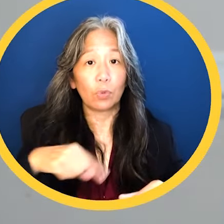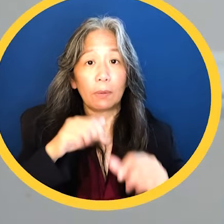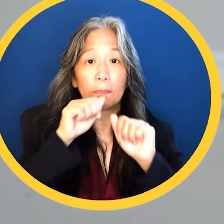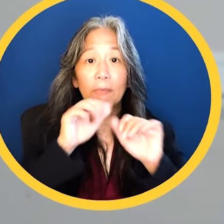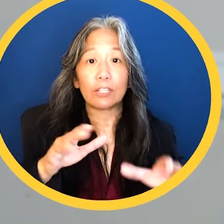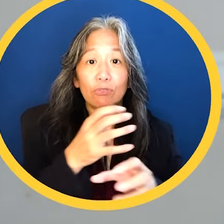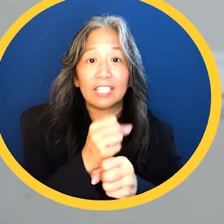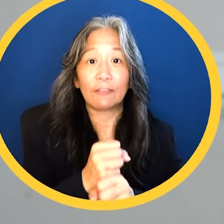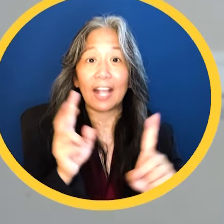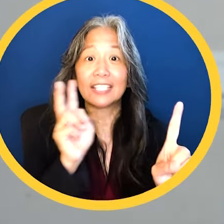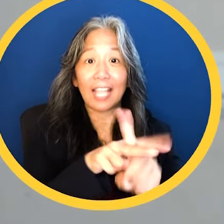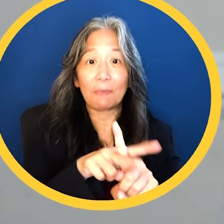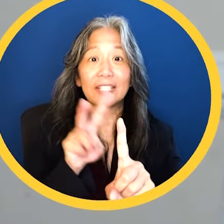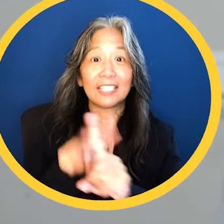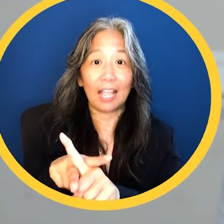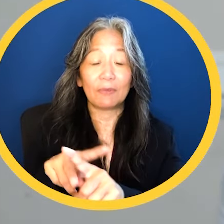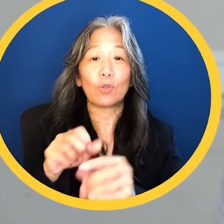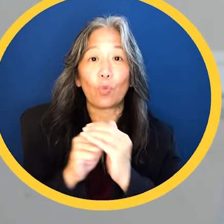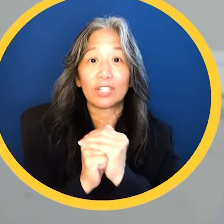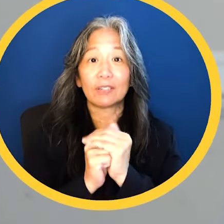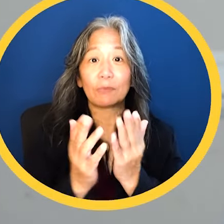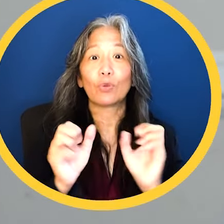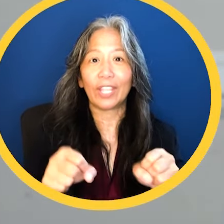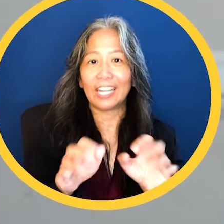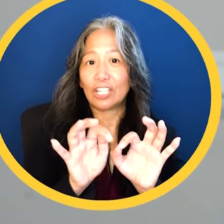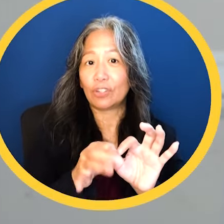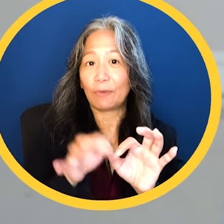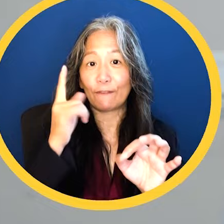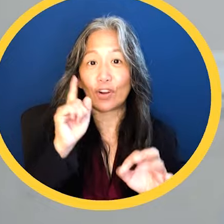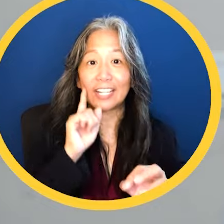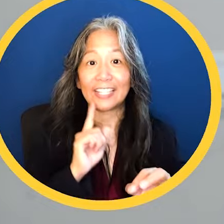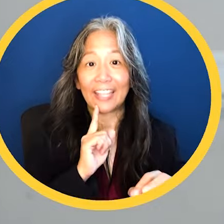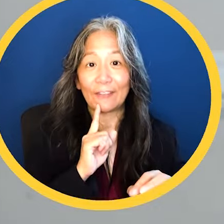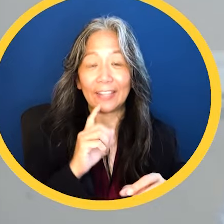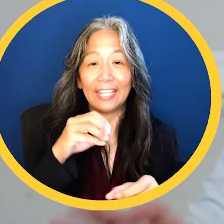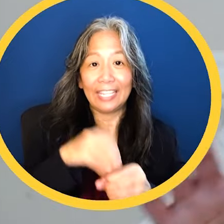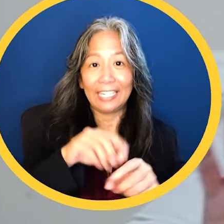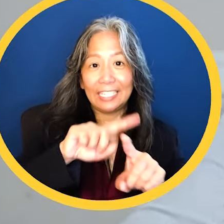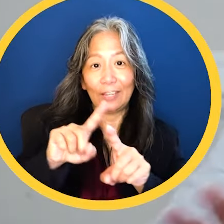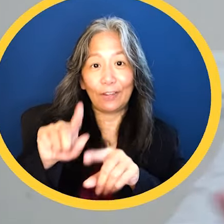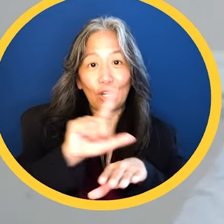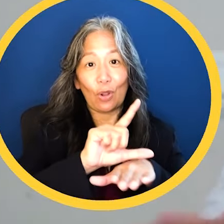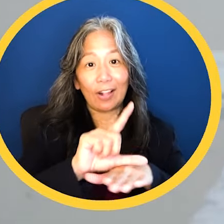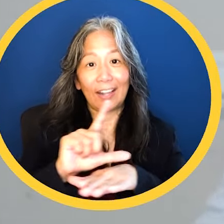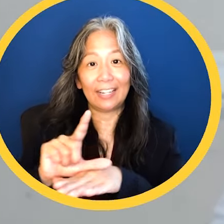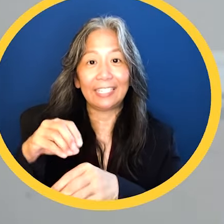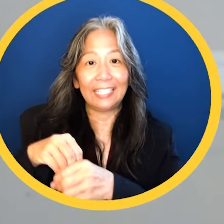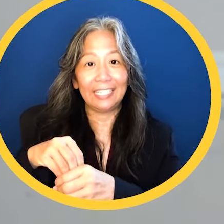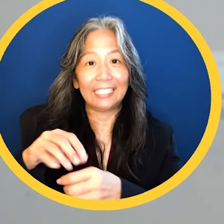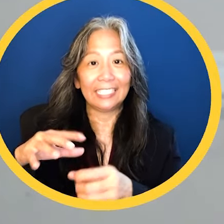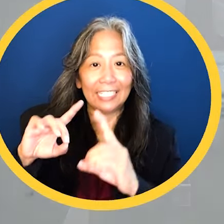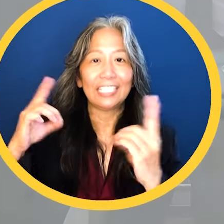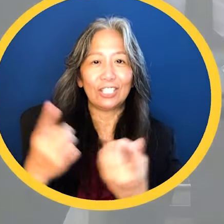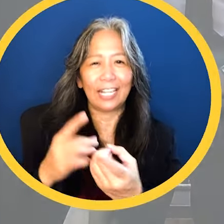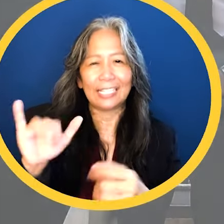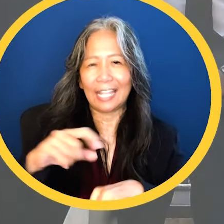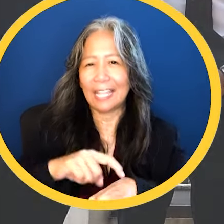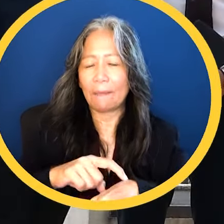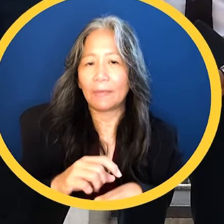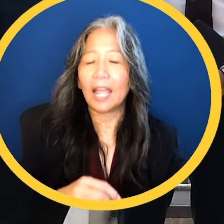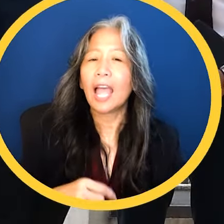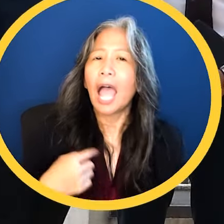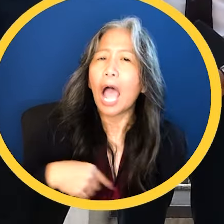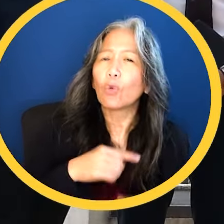able to receive assignments in the worship service to be able to interpret for the deaf in the different local congregations within the district at the